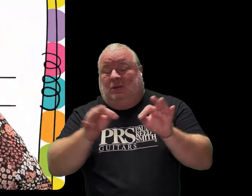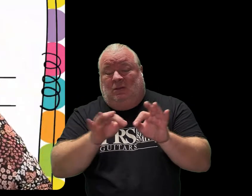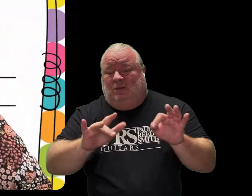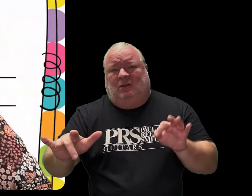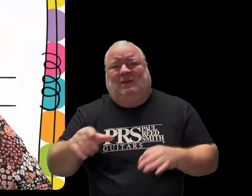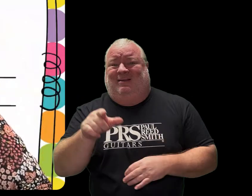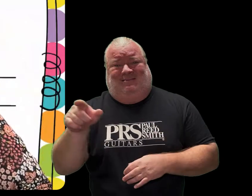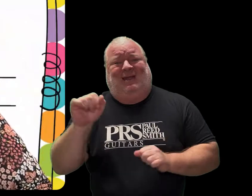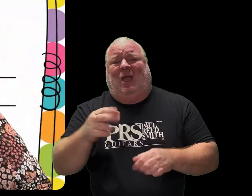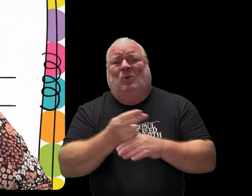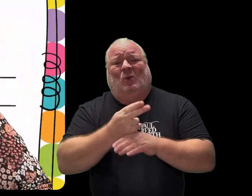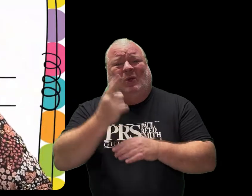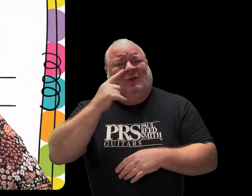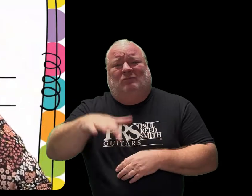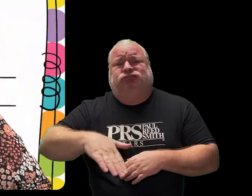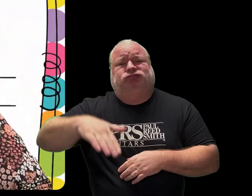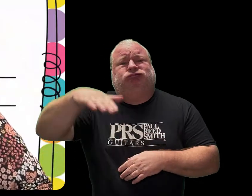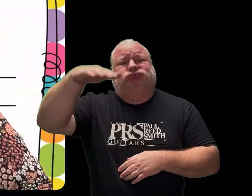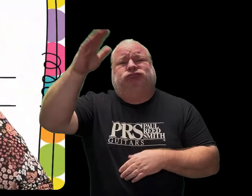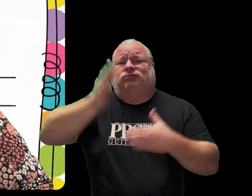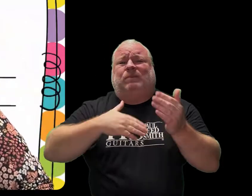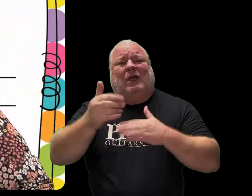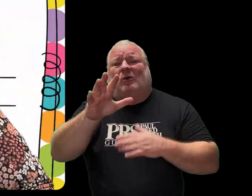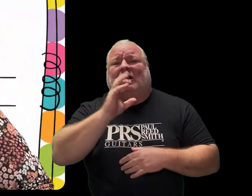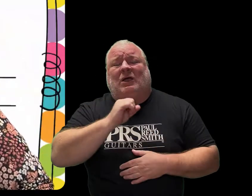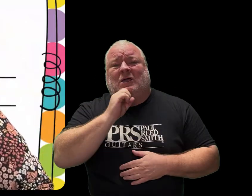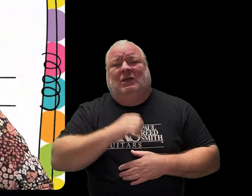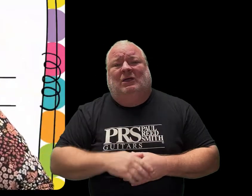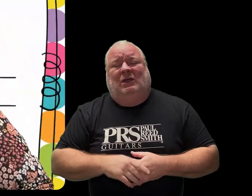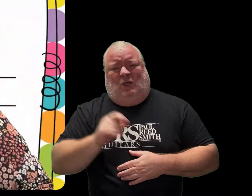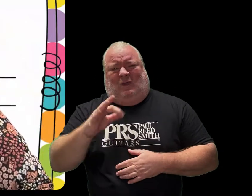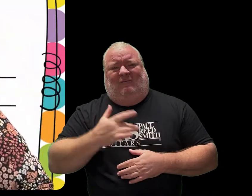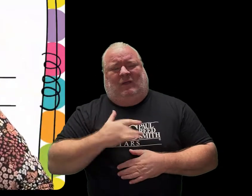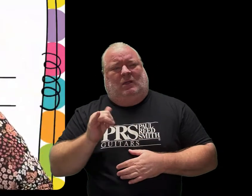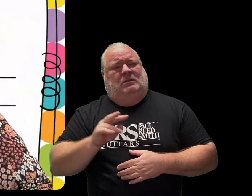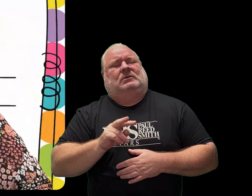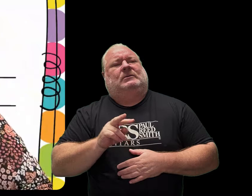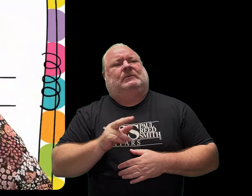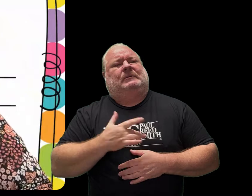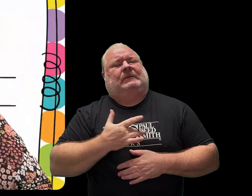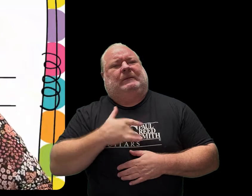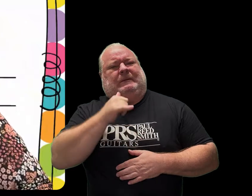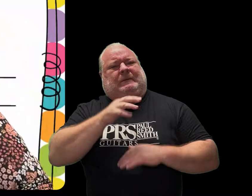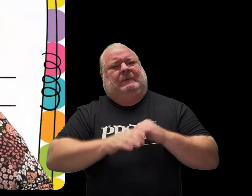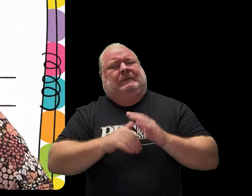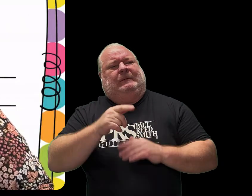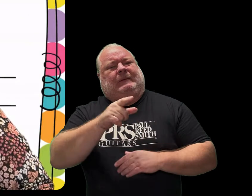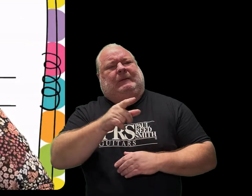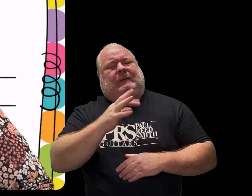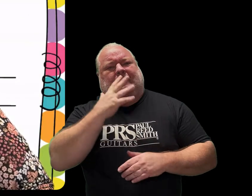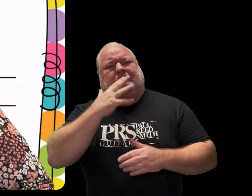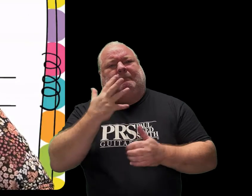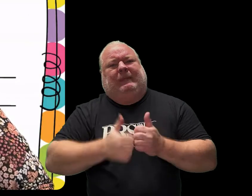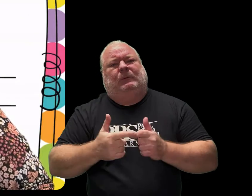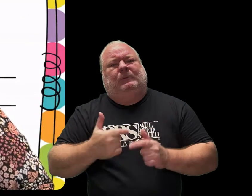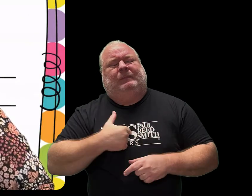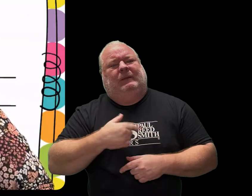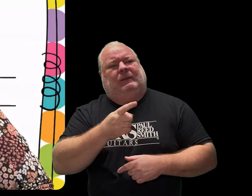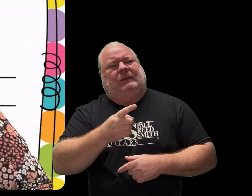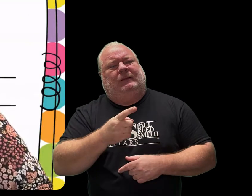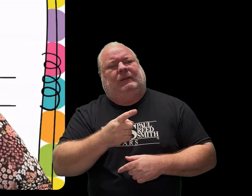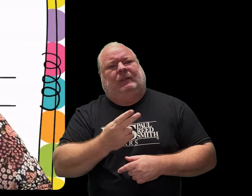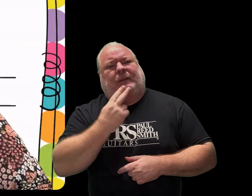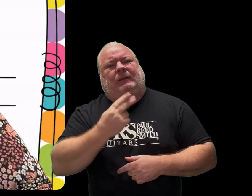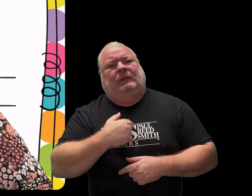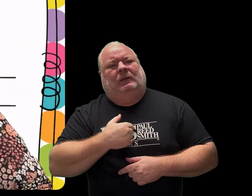you're going to need throughout your life whenever you feel people are being mean to you. I know that